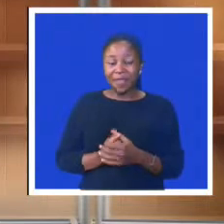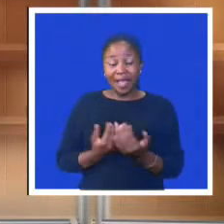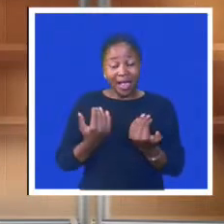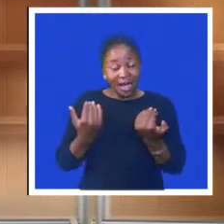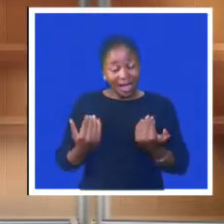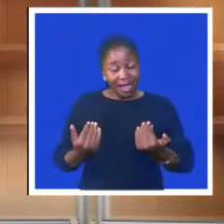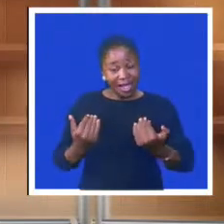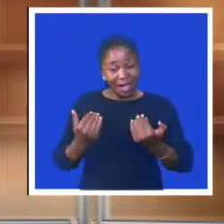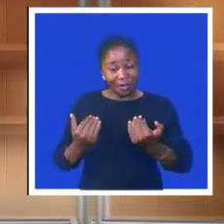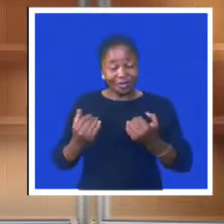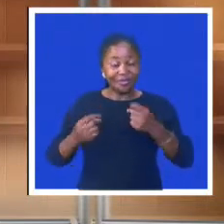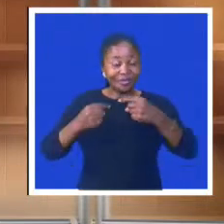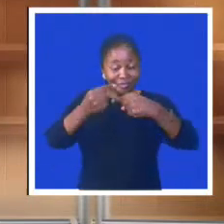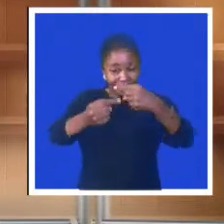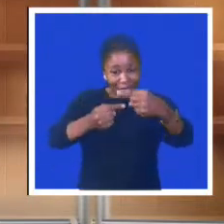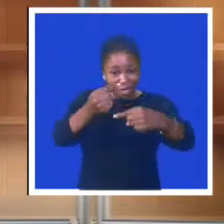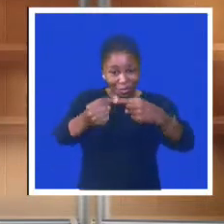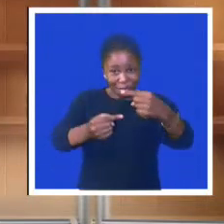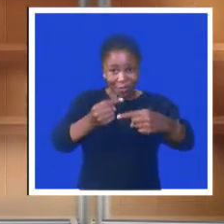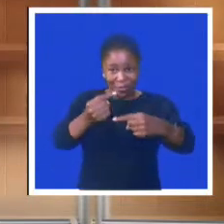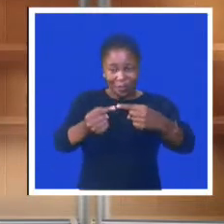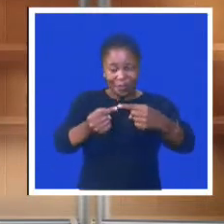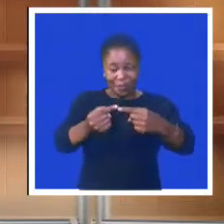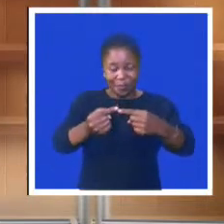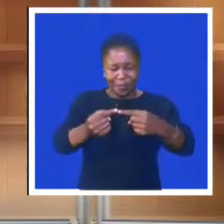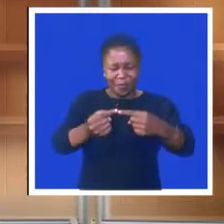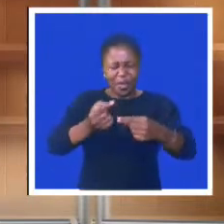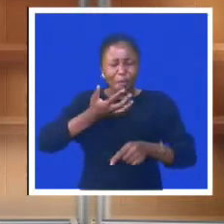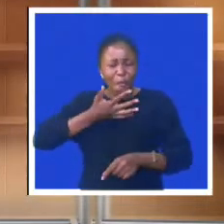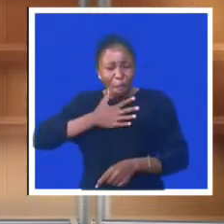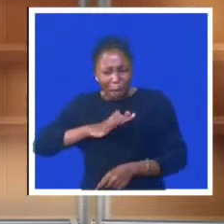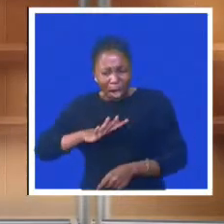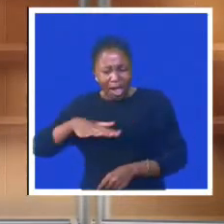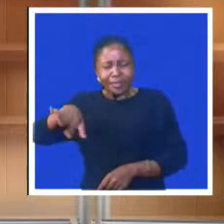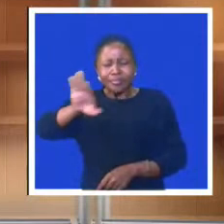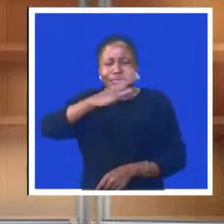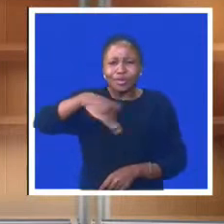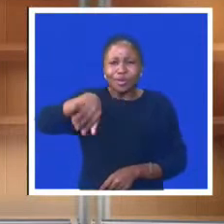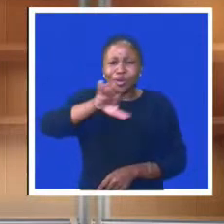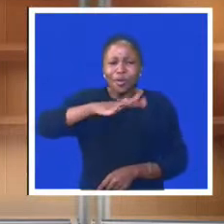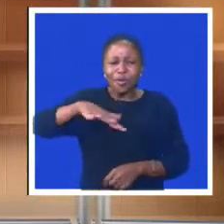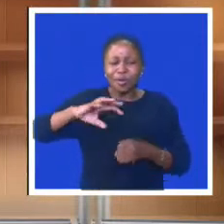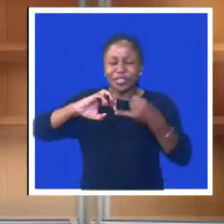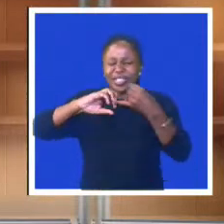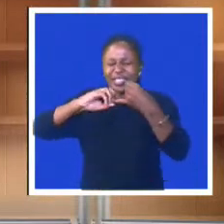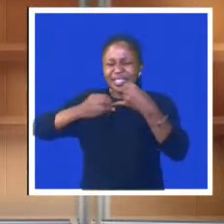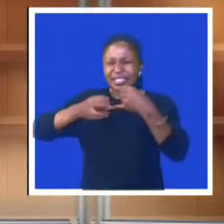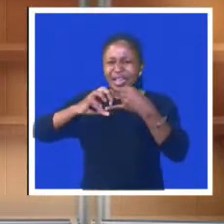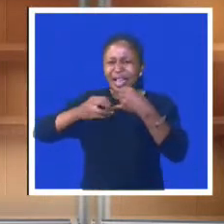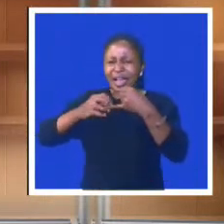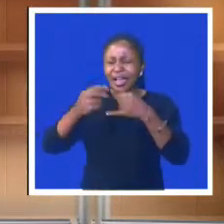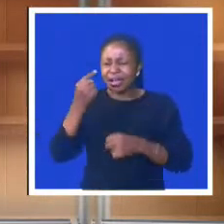now, dear learner, and let us try to look exactly into some